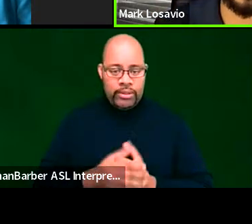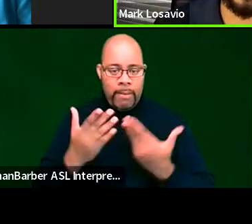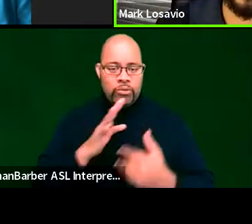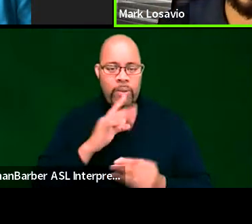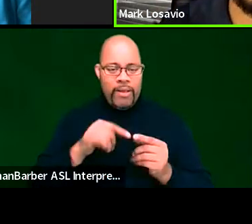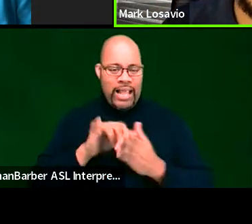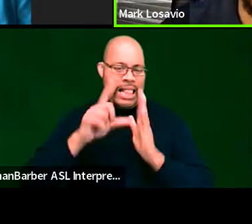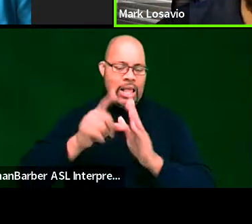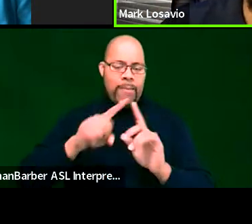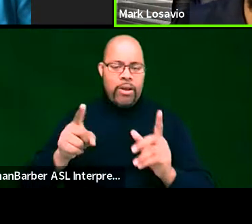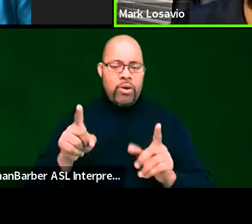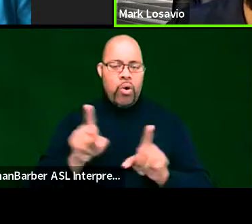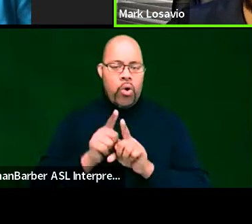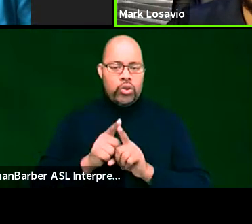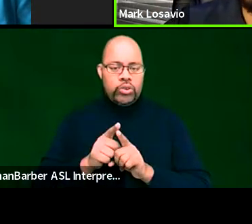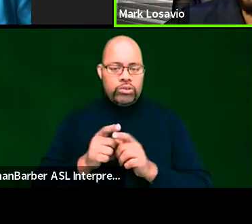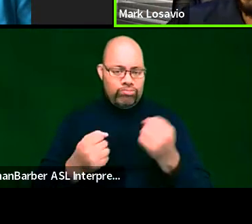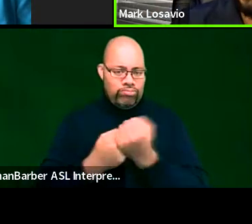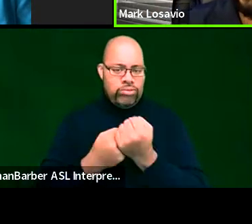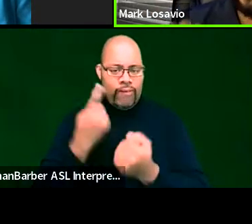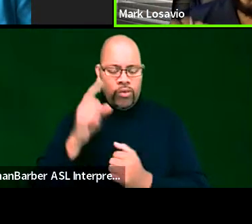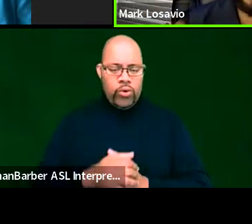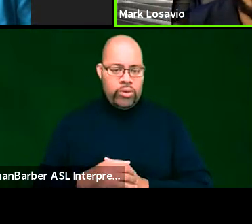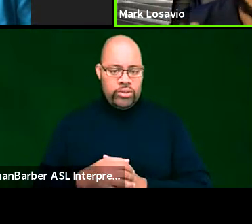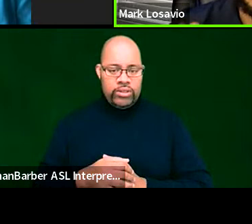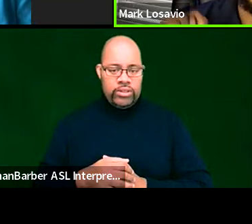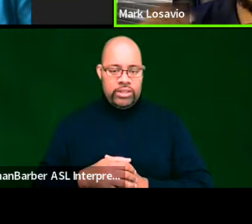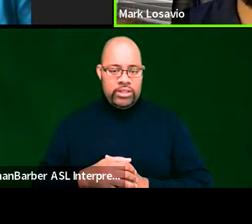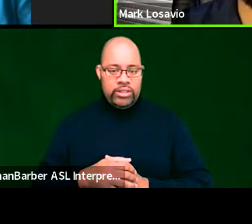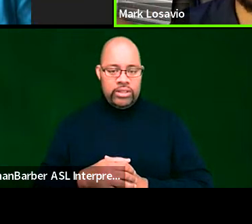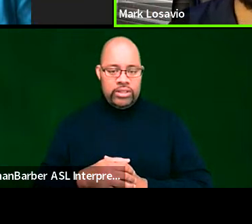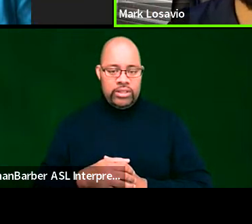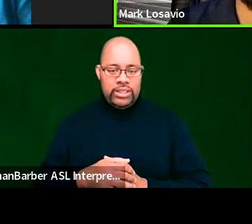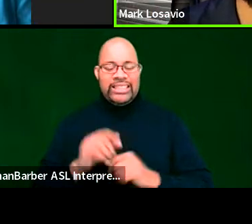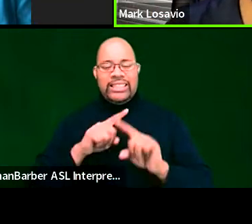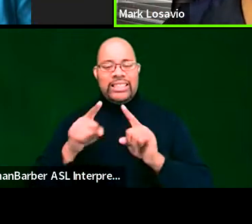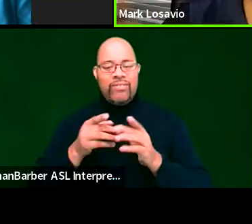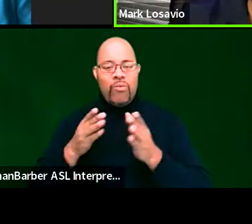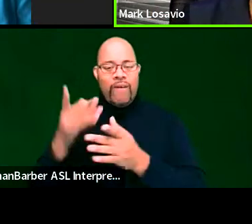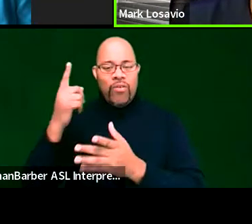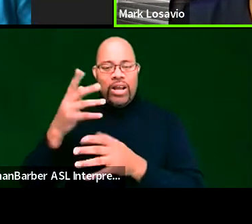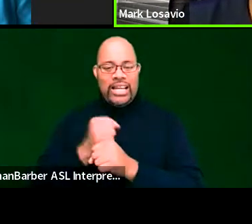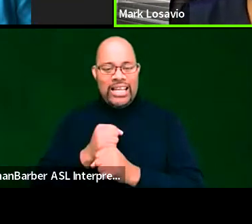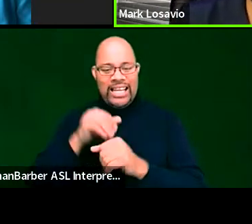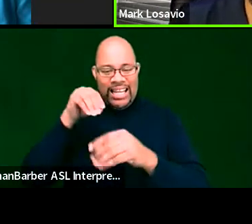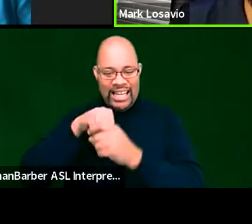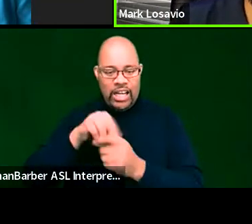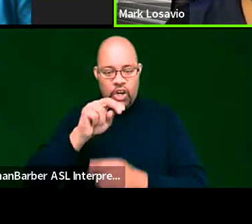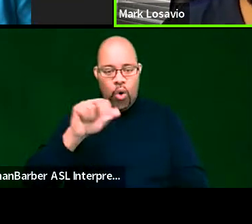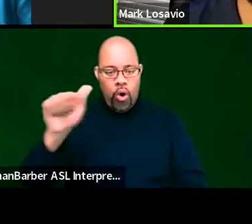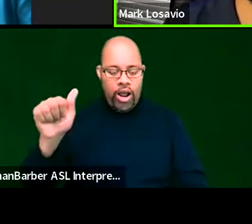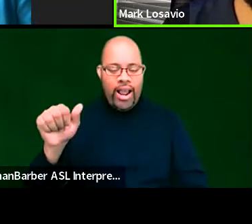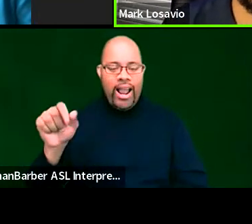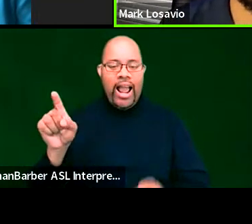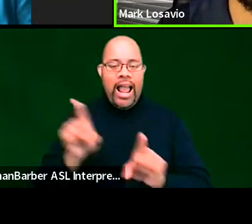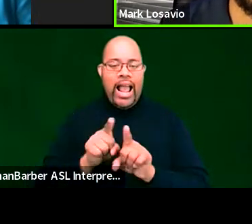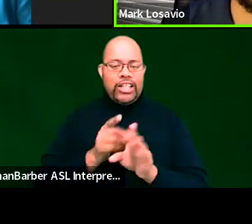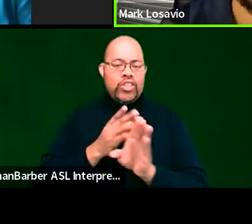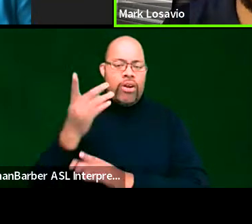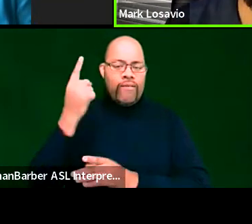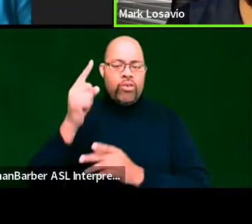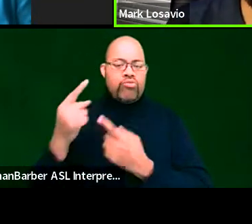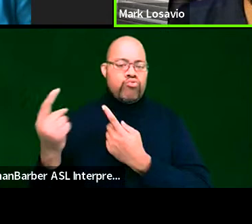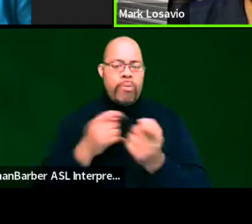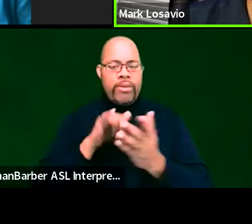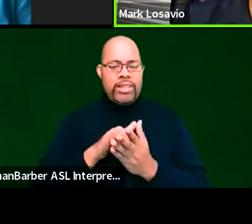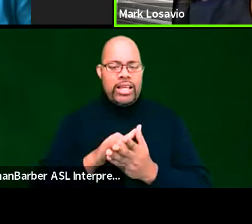talk about this later, but also like a plug for the different avenues for getting into NOAA as a mm-hmm. as a career for the recruitment